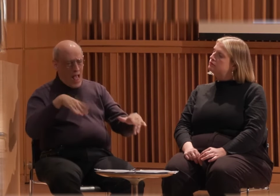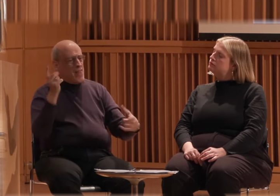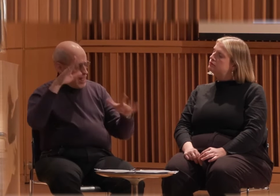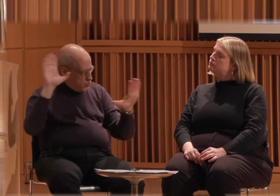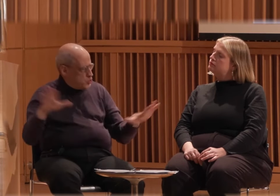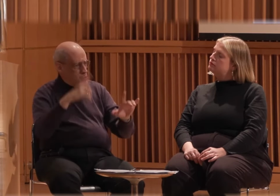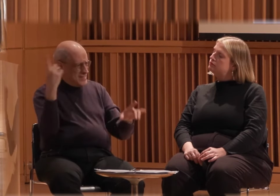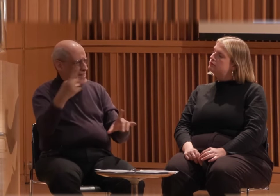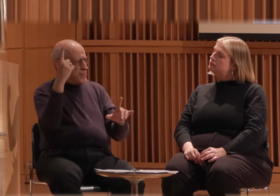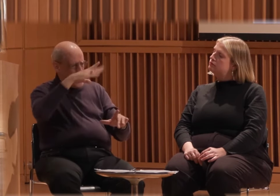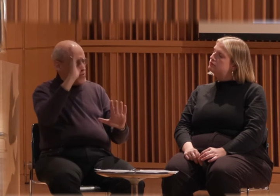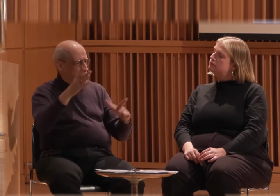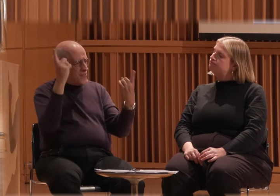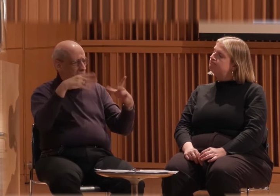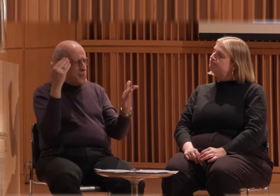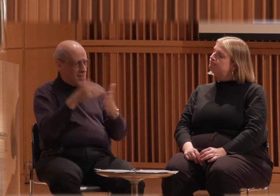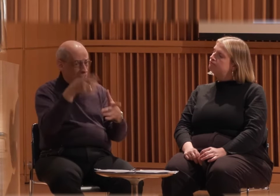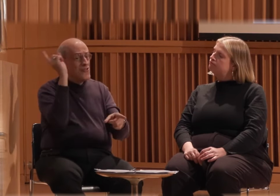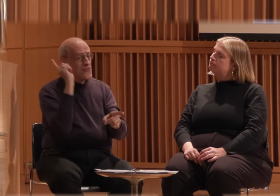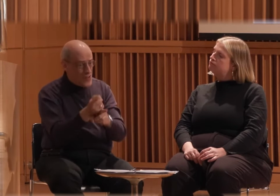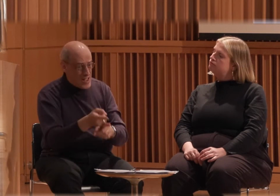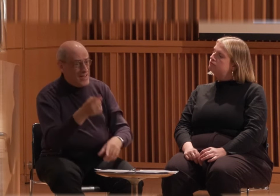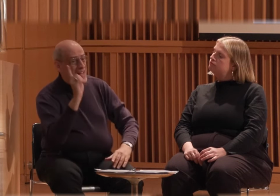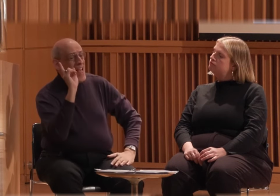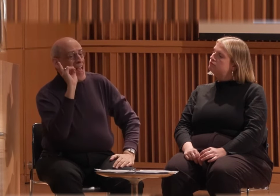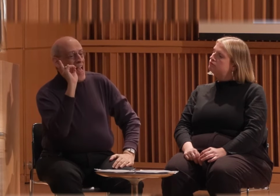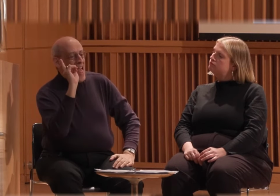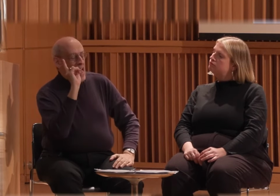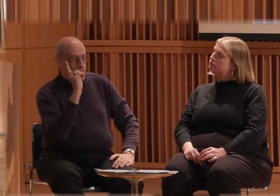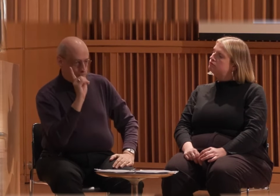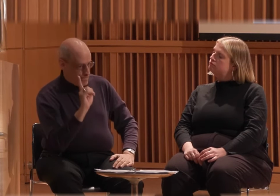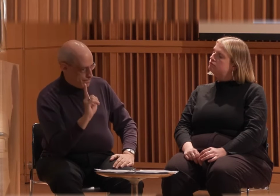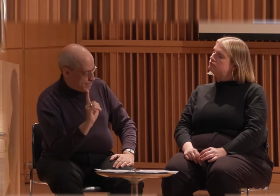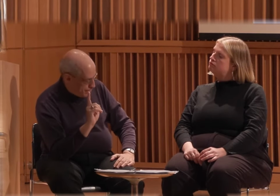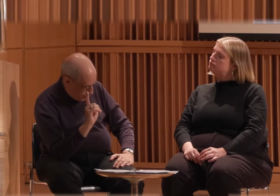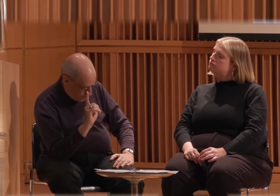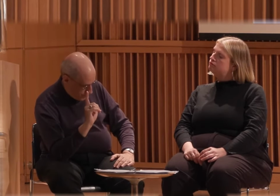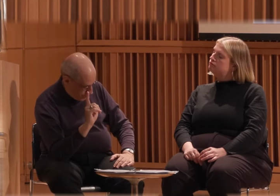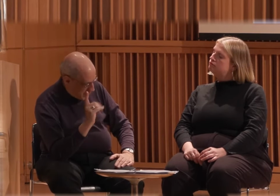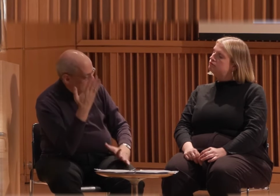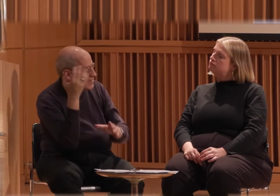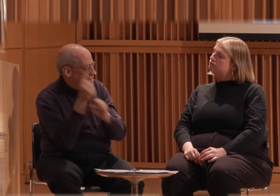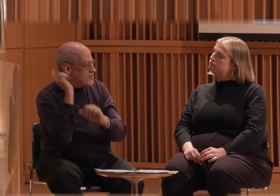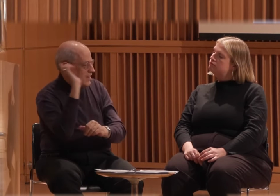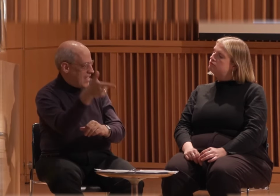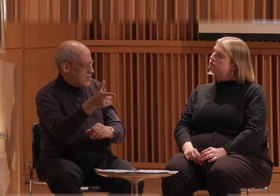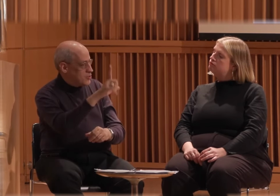things so this never happens again, something like this never happens again. And then the 15 years